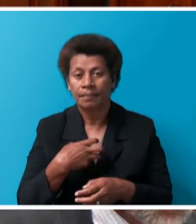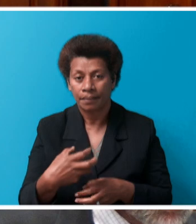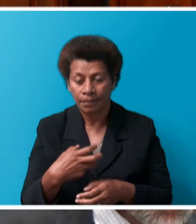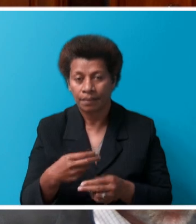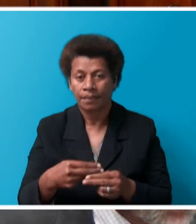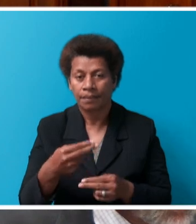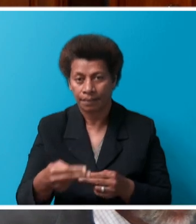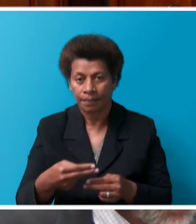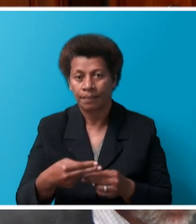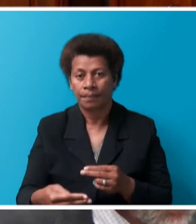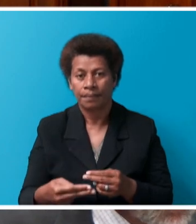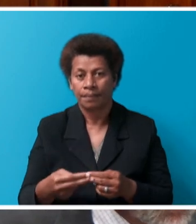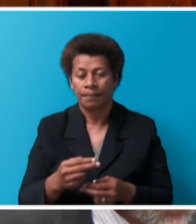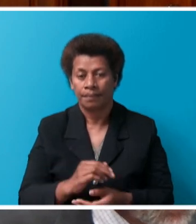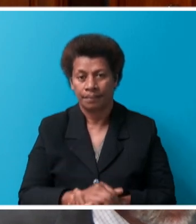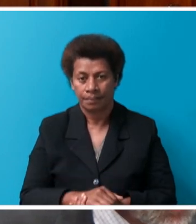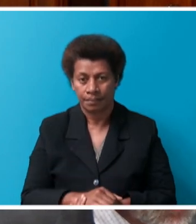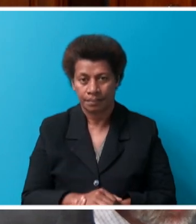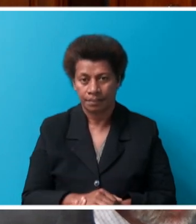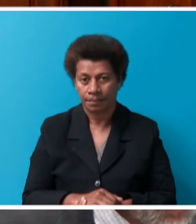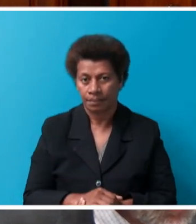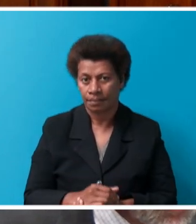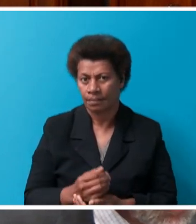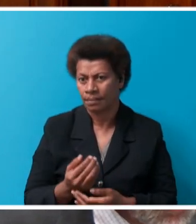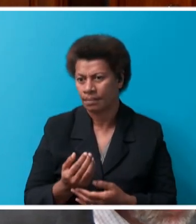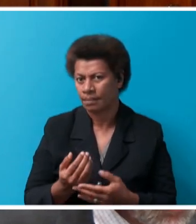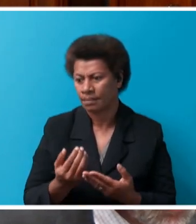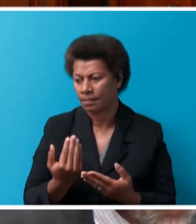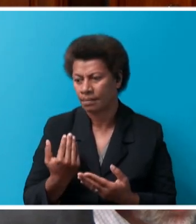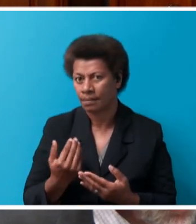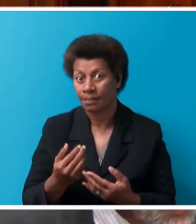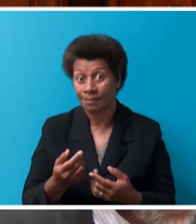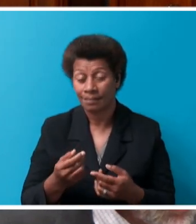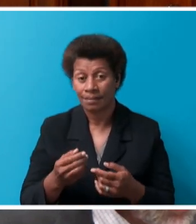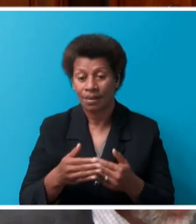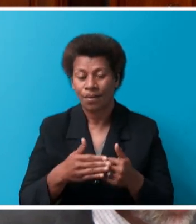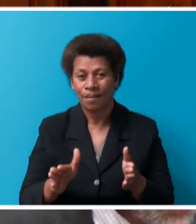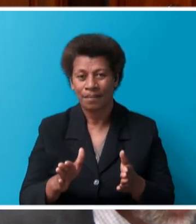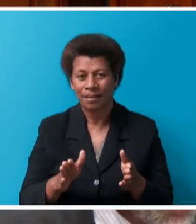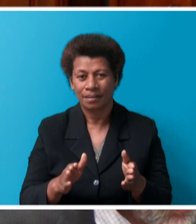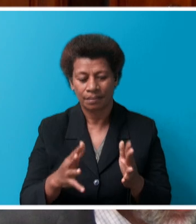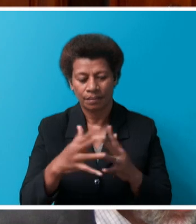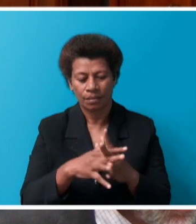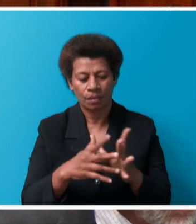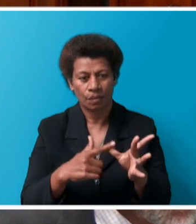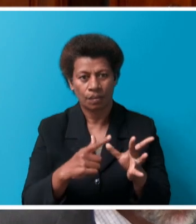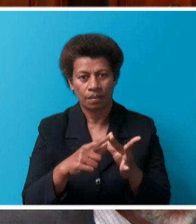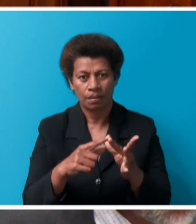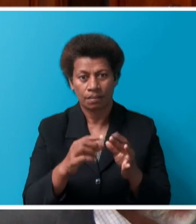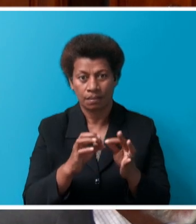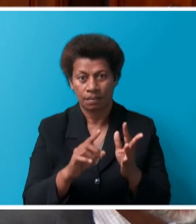Recently, I opened the Waimbongi Piggery in Singatoka, which is